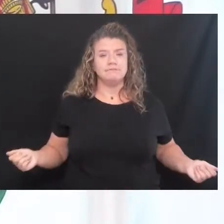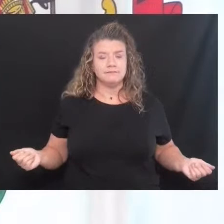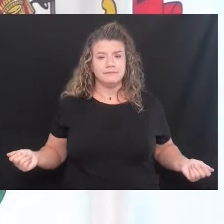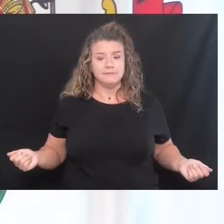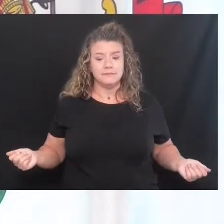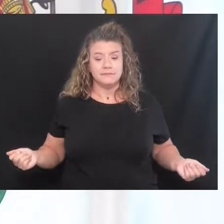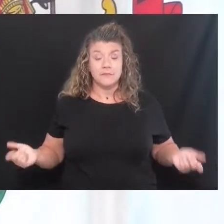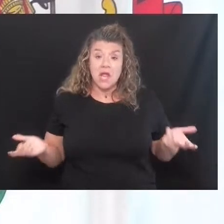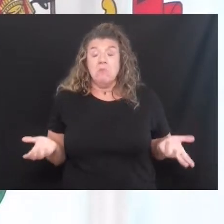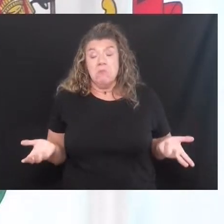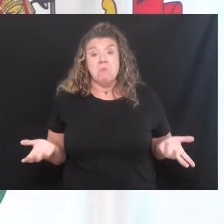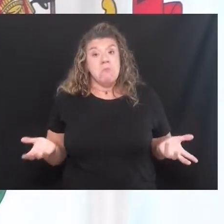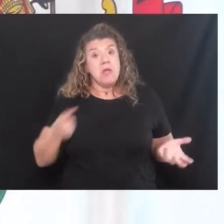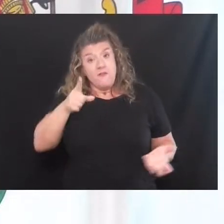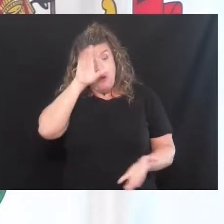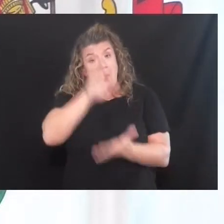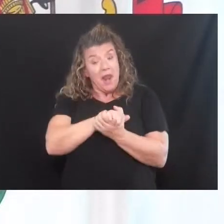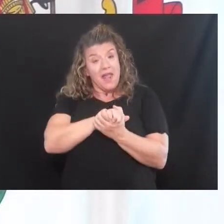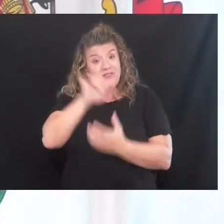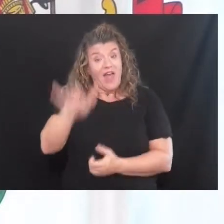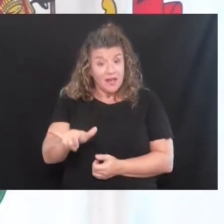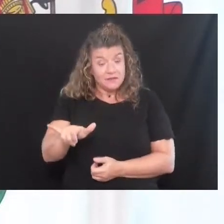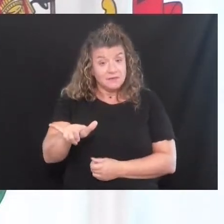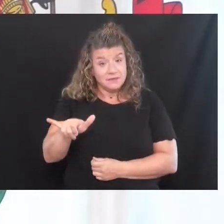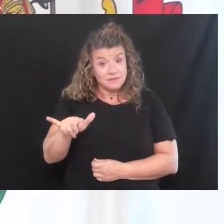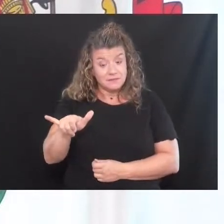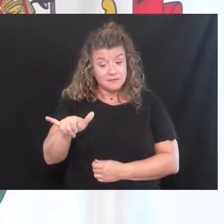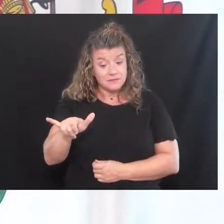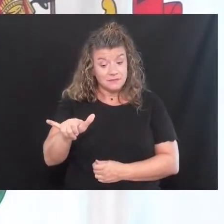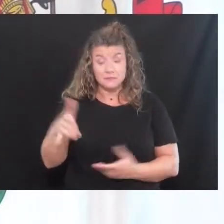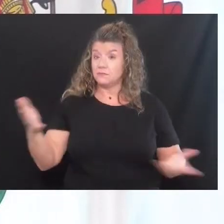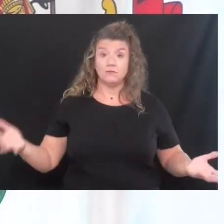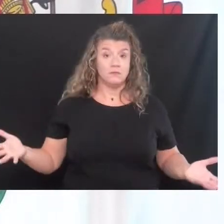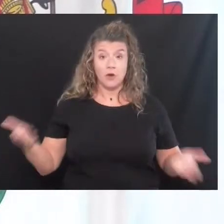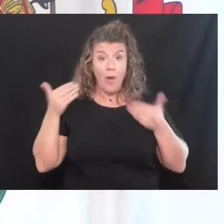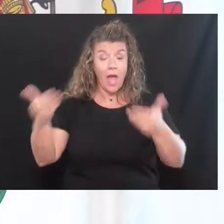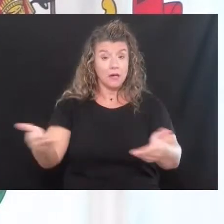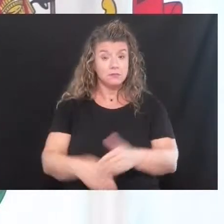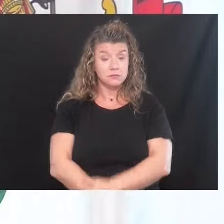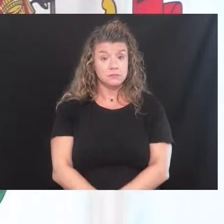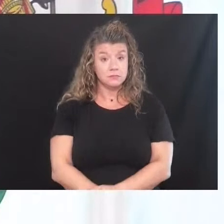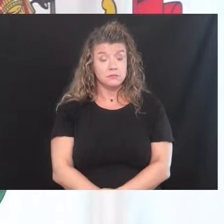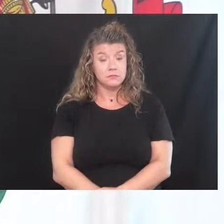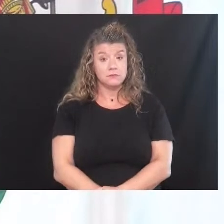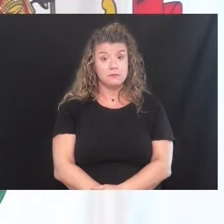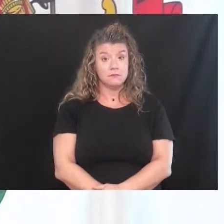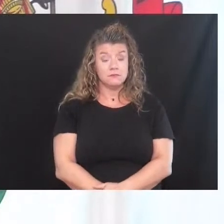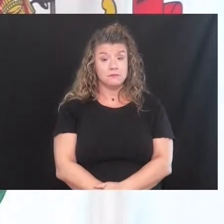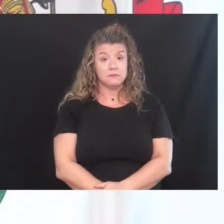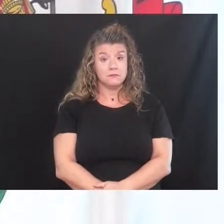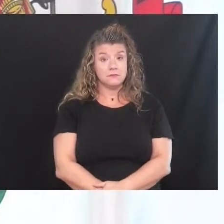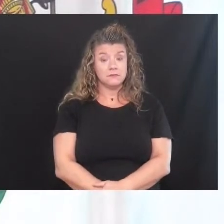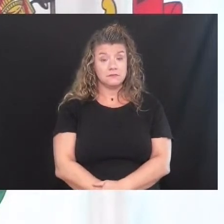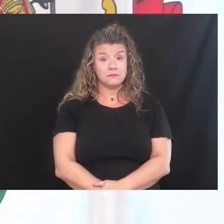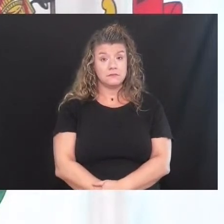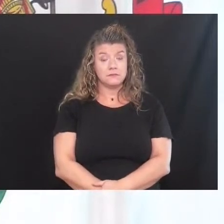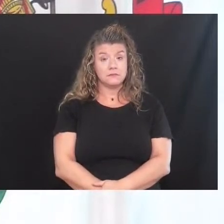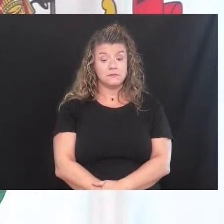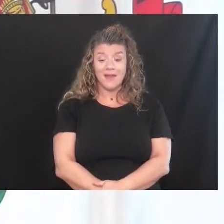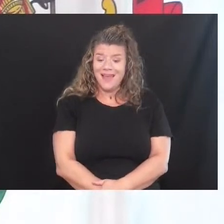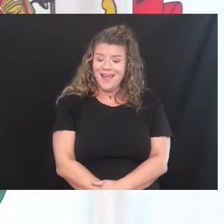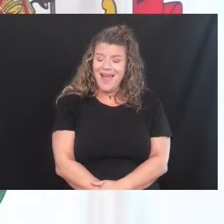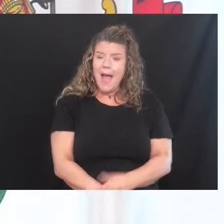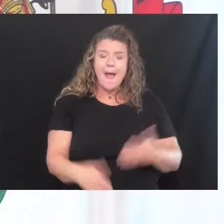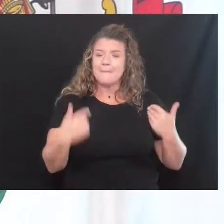Now, if you want to believe that, you can choose to do so. But absolutely, I